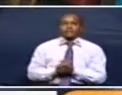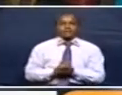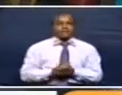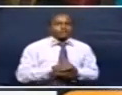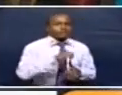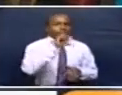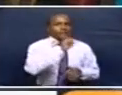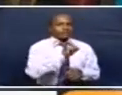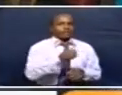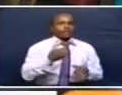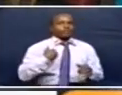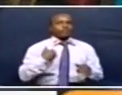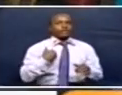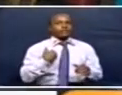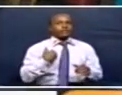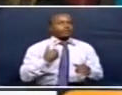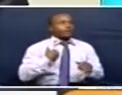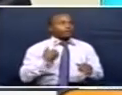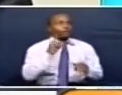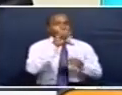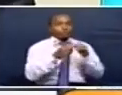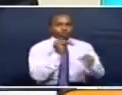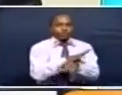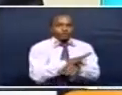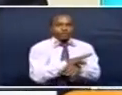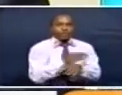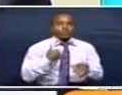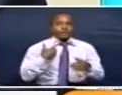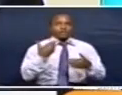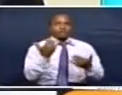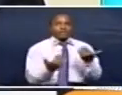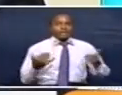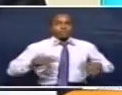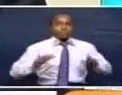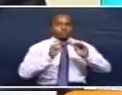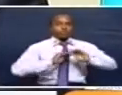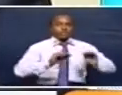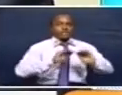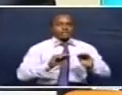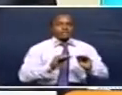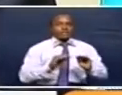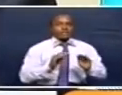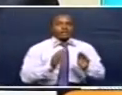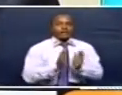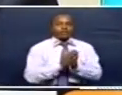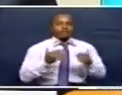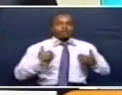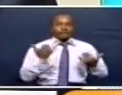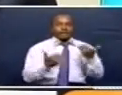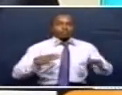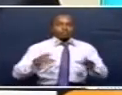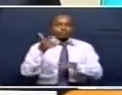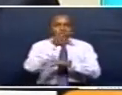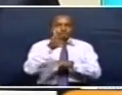actually finished a movie. Machawood now has studios. We've got young people training, and we've got young people recording, and